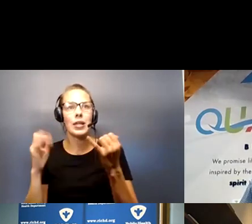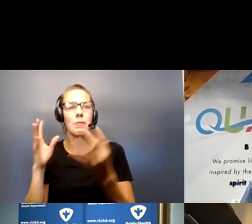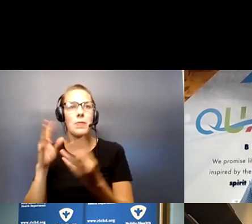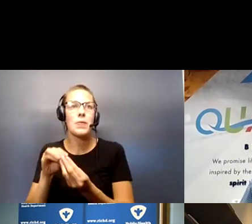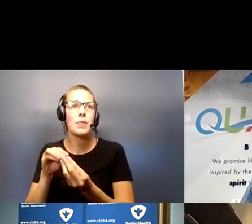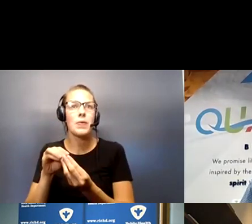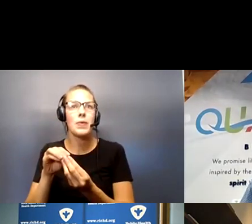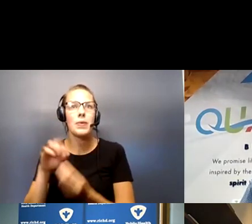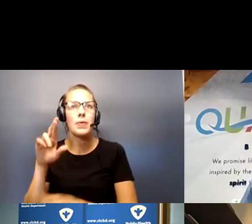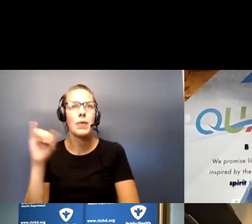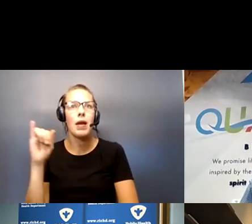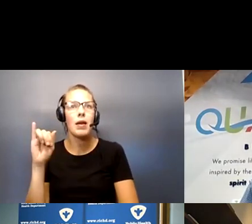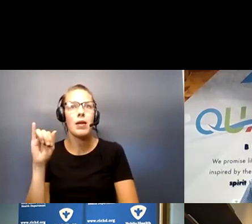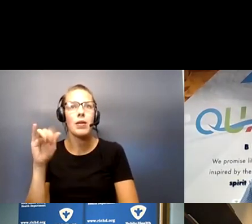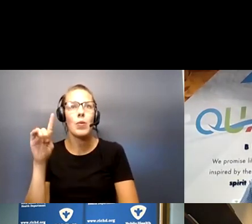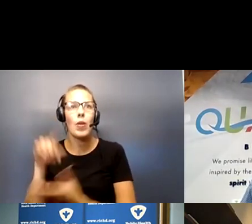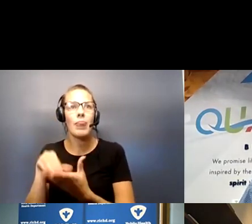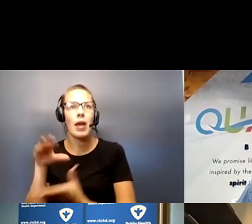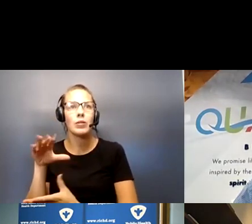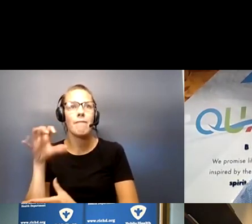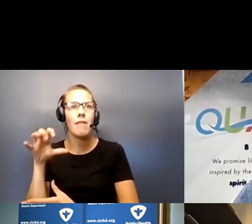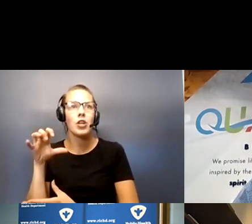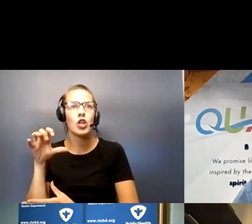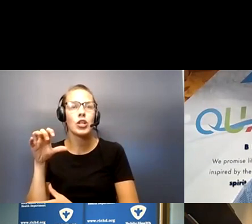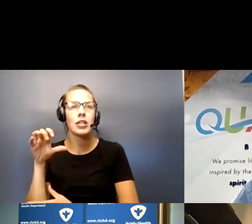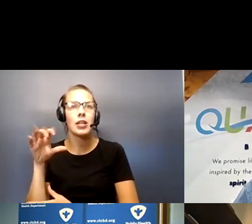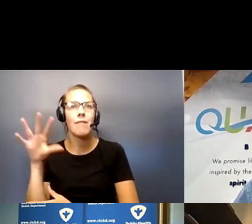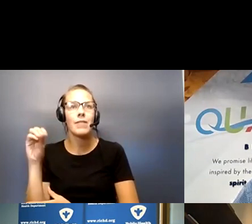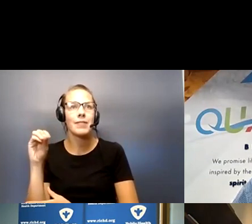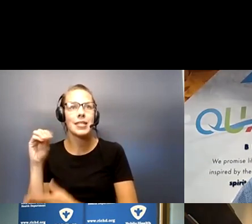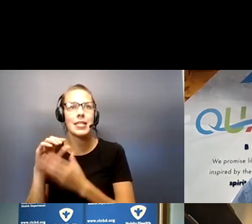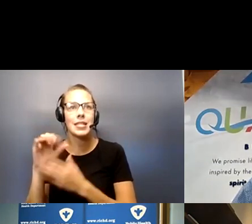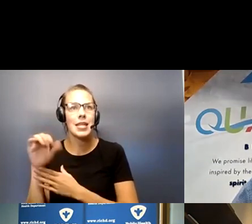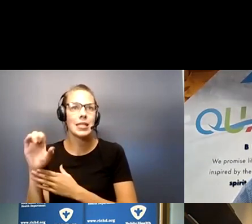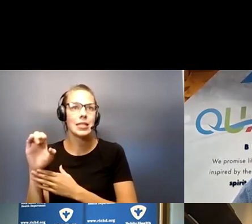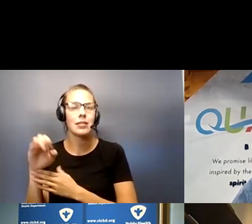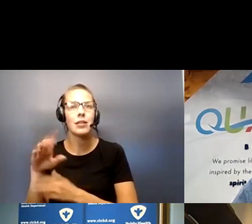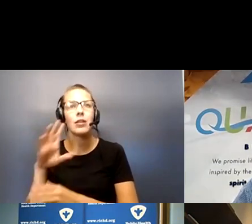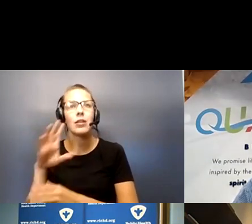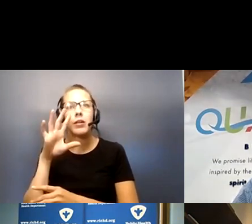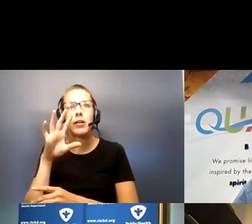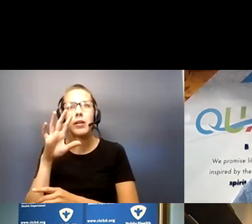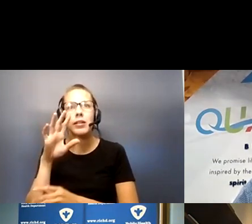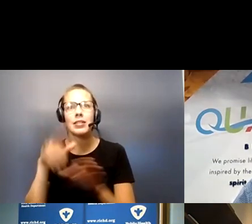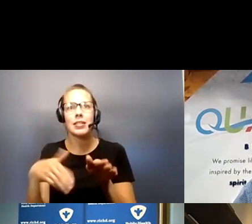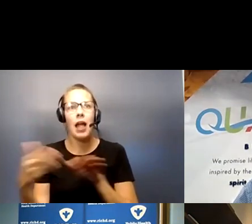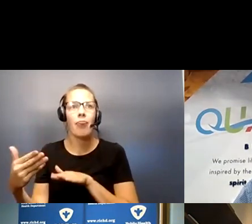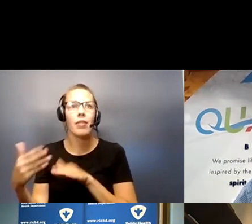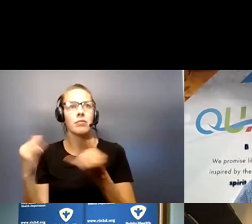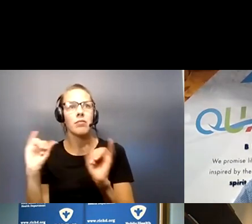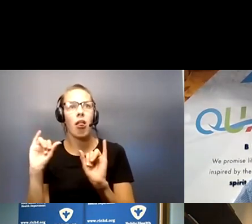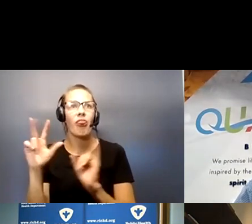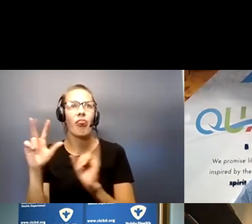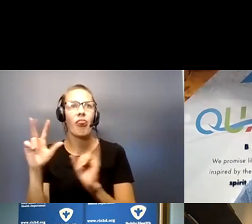total in Rock Island County to 1,550 cases. And our death toll remains at